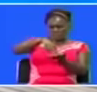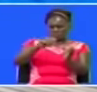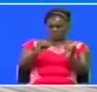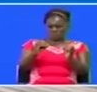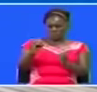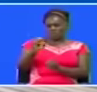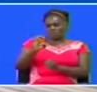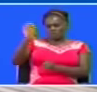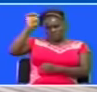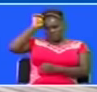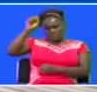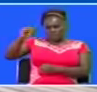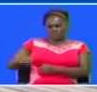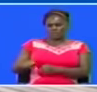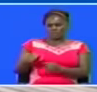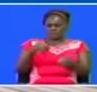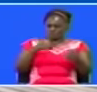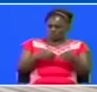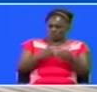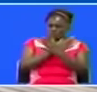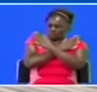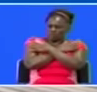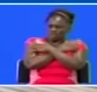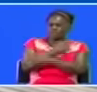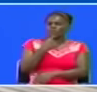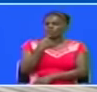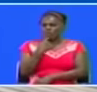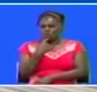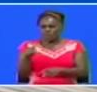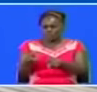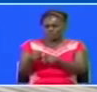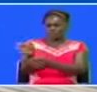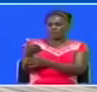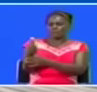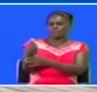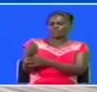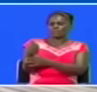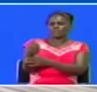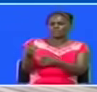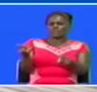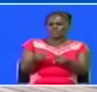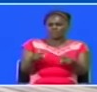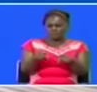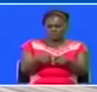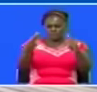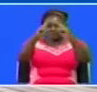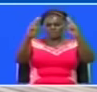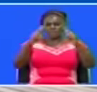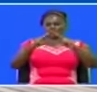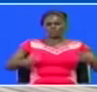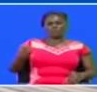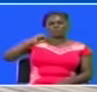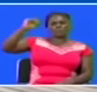Eldoret South seat. He was a close aide of Moi, acting as ambassador at large and forging international